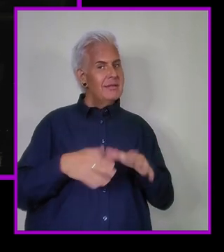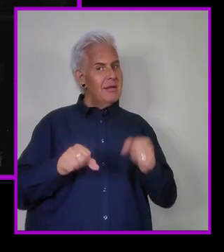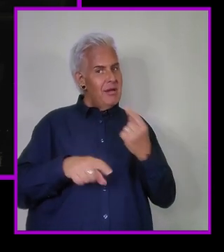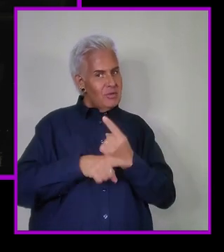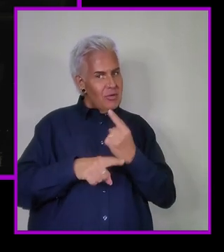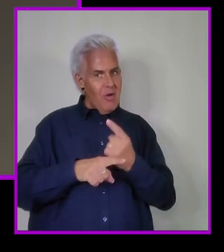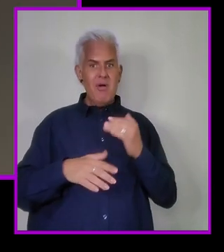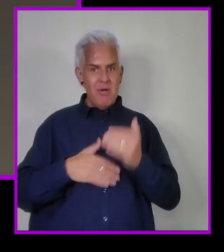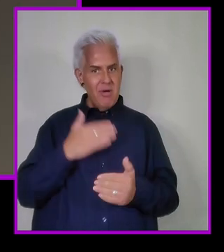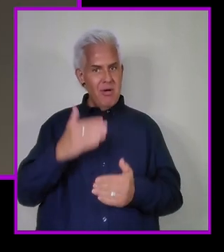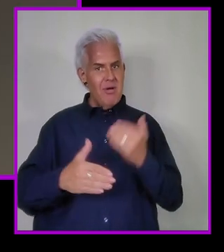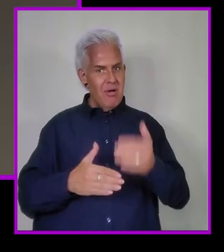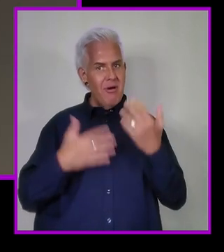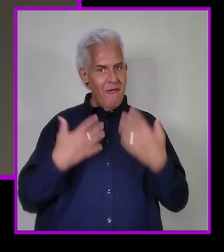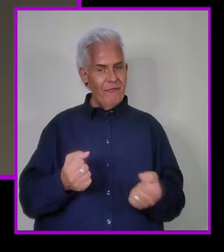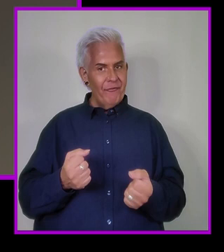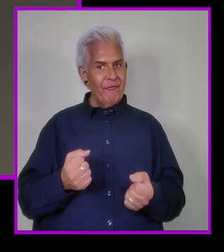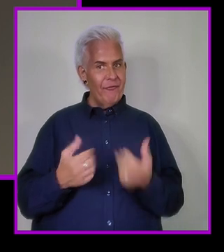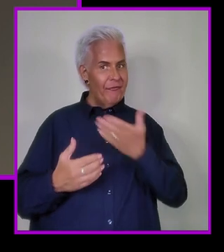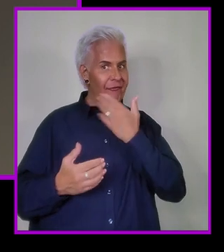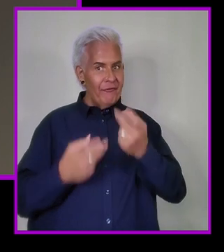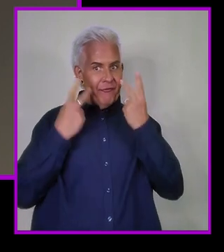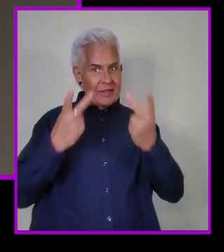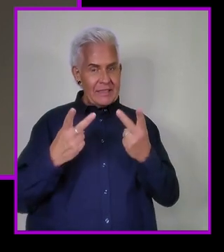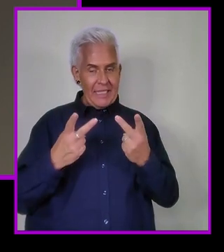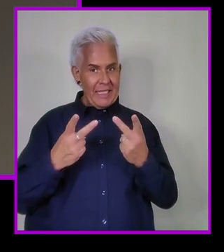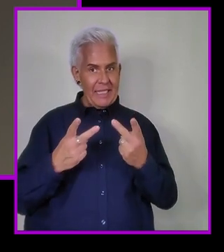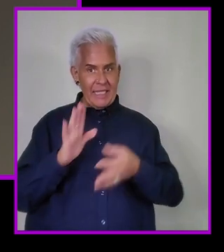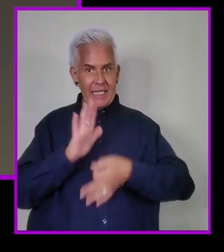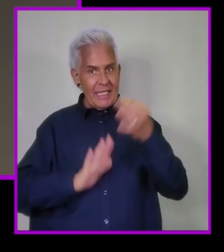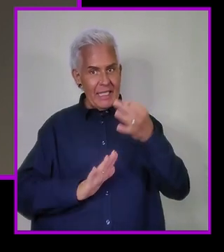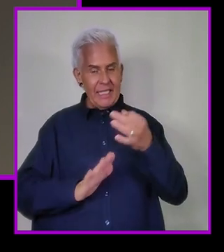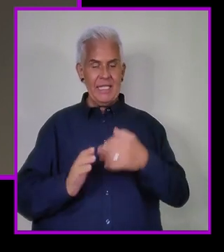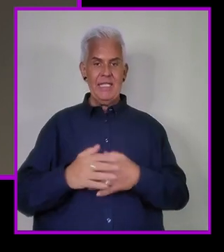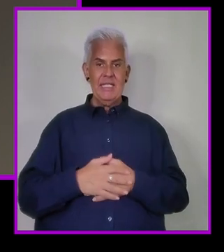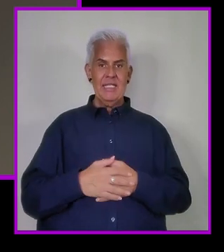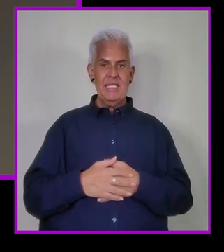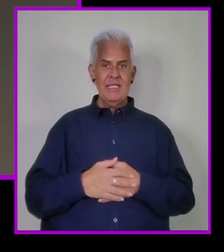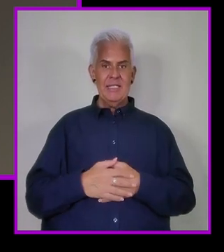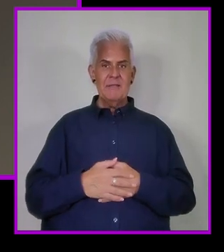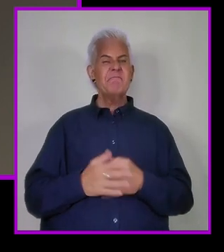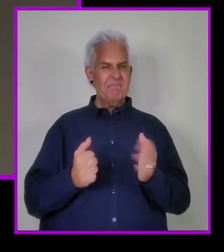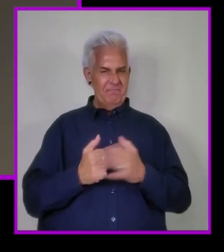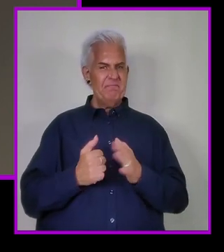started moving things on. And it's great to see all of that progress. I think there is more to do